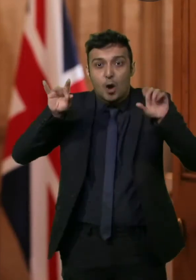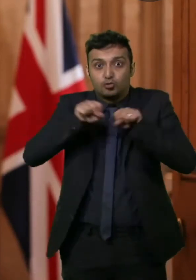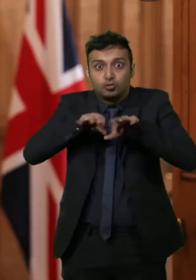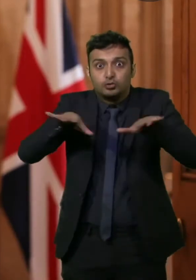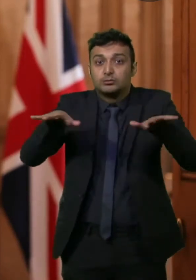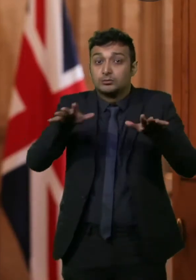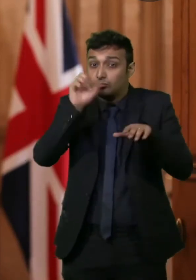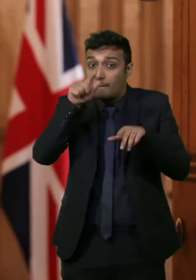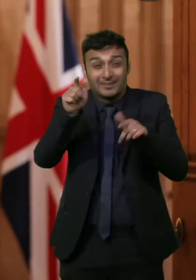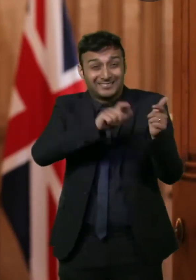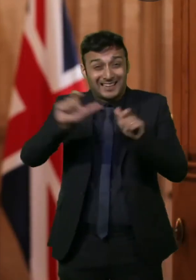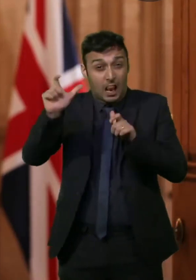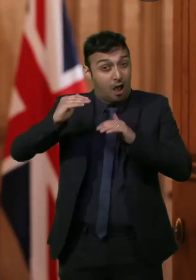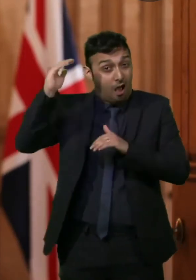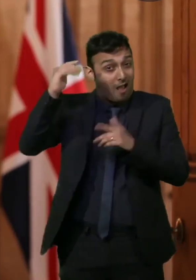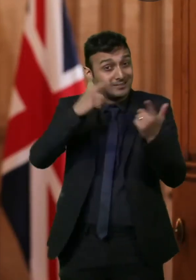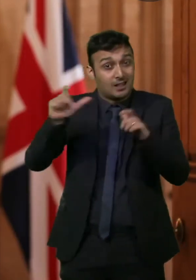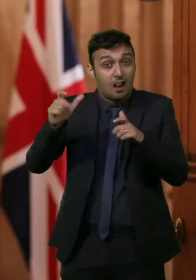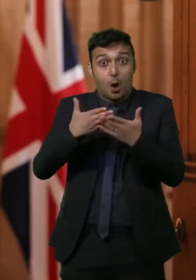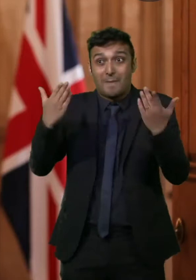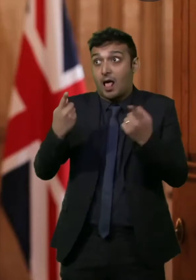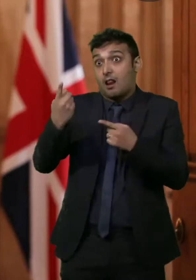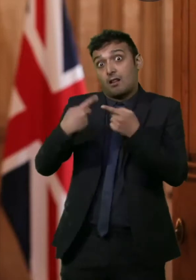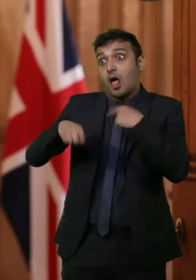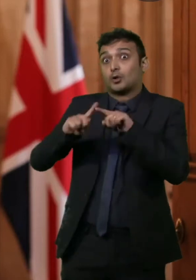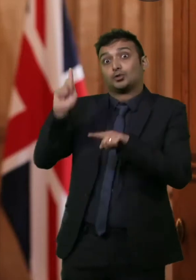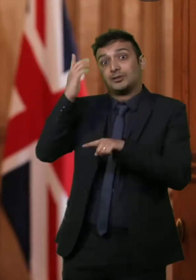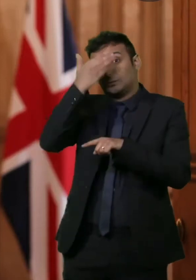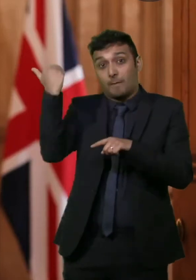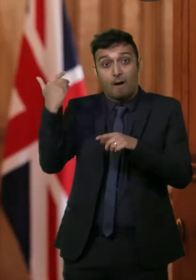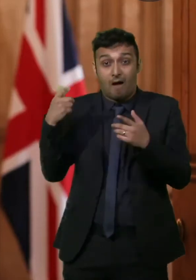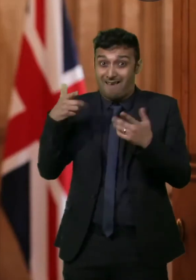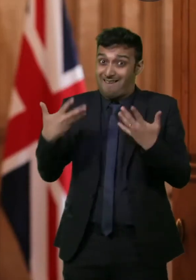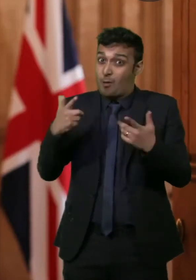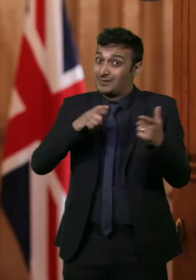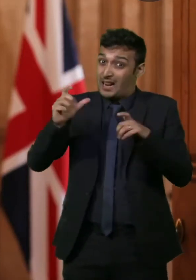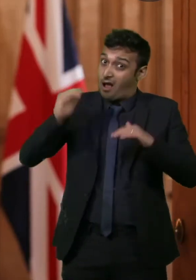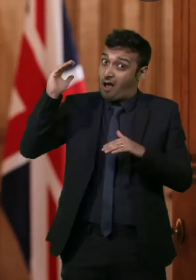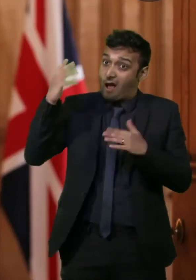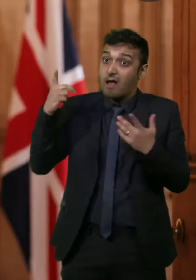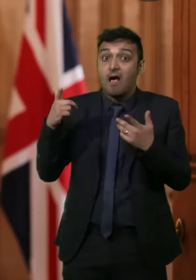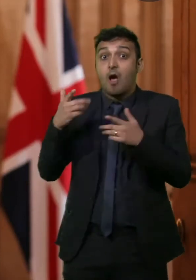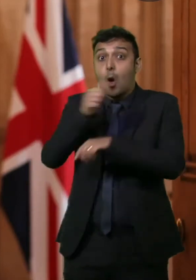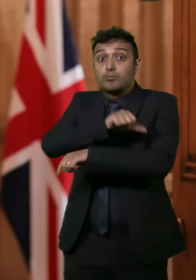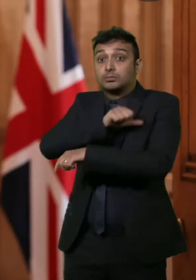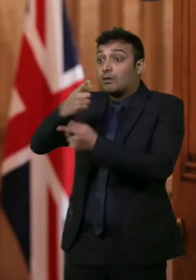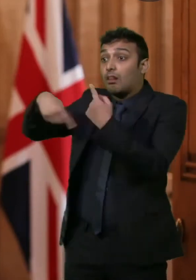year. We still have thousands of people in hospital with COVID, and we've seen, alas, in other